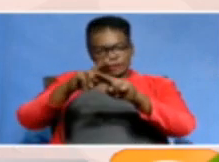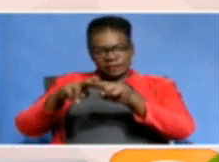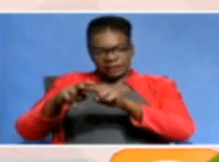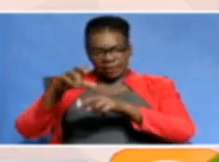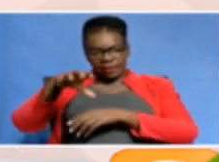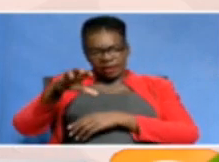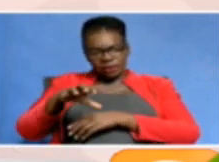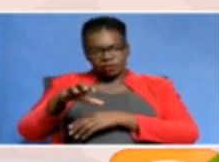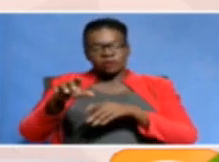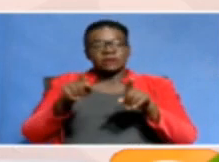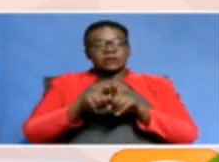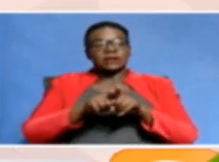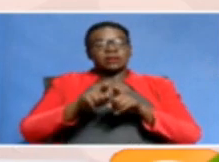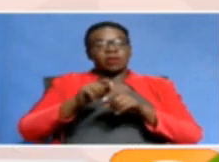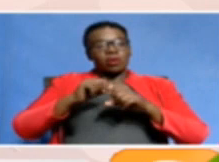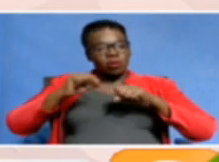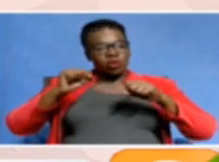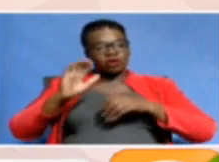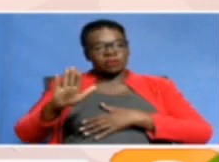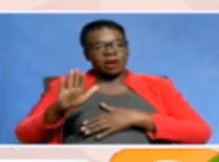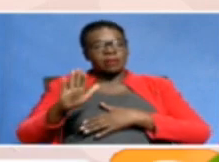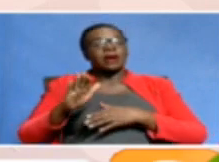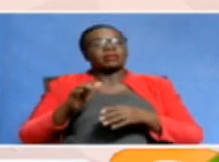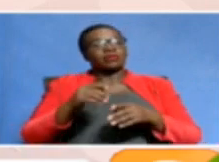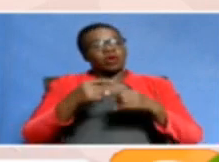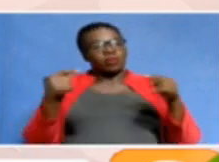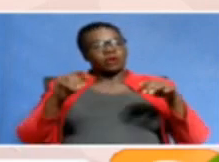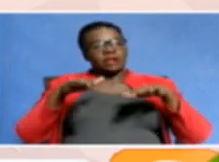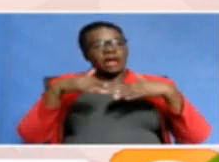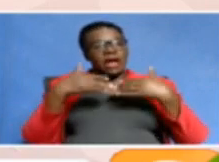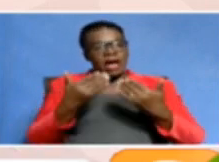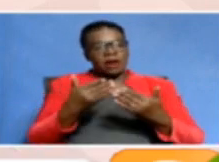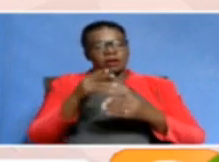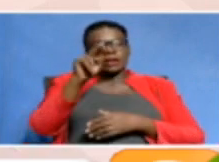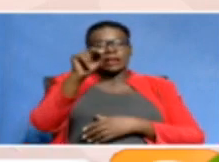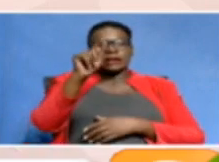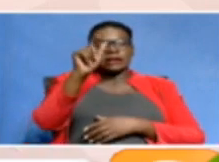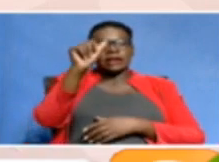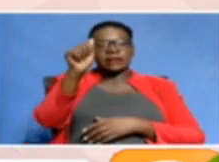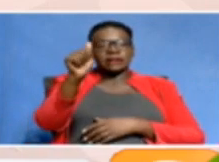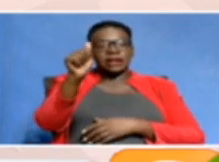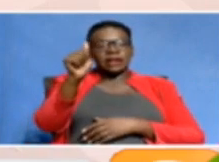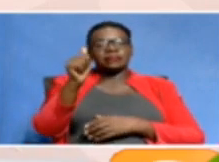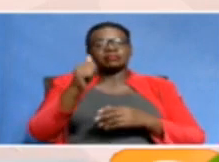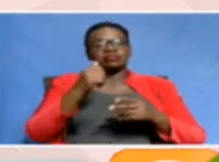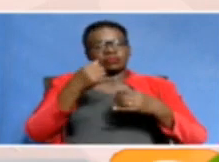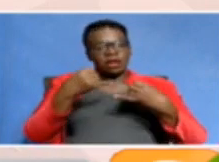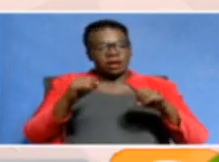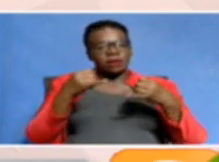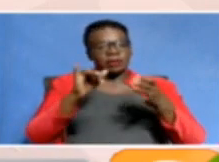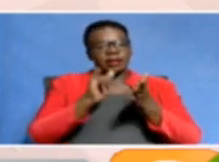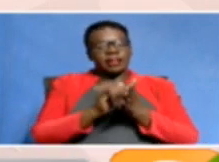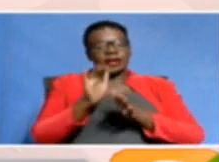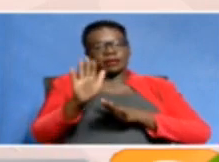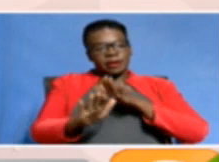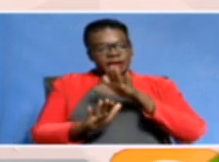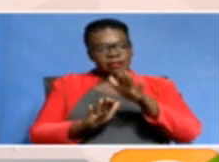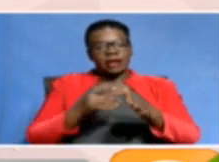wamiliki hao wamekashifu namna halmashauri ya uchukuzi na usalama barabarani NTSA inavyotekeleza hatua hiyo, wakisema